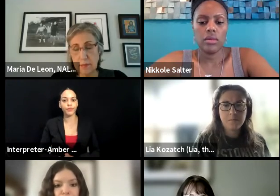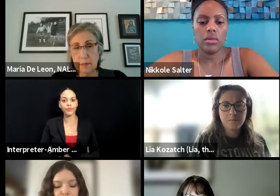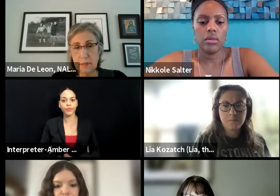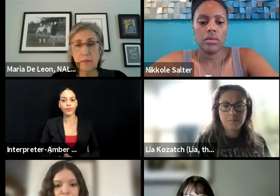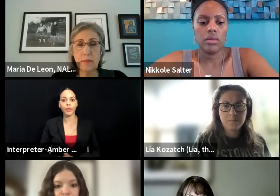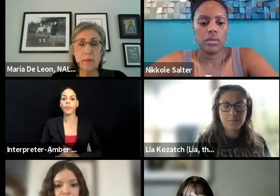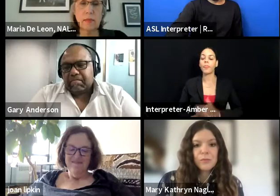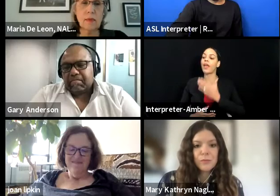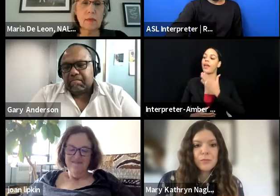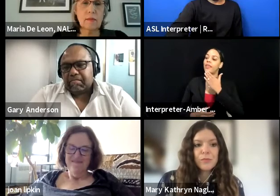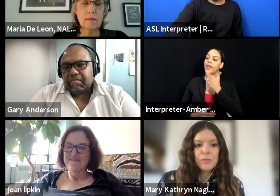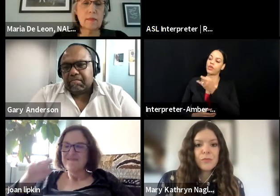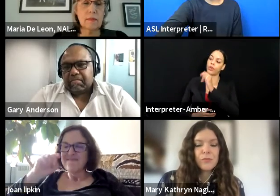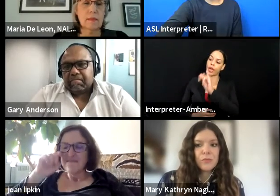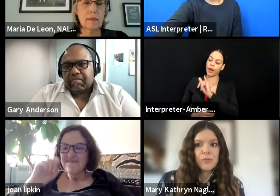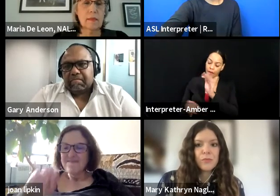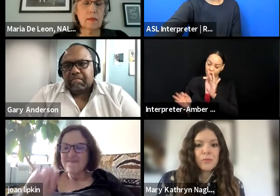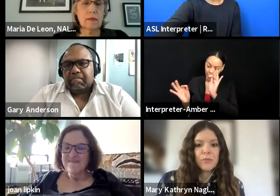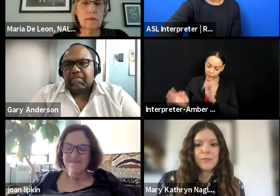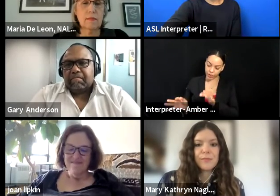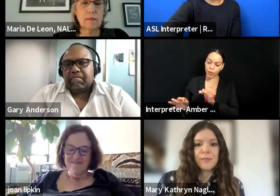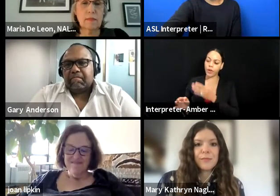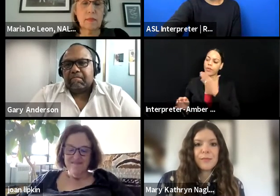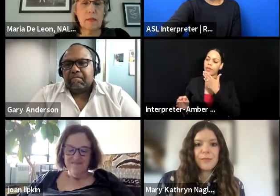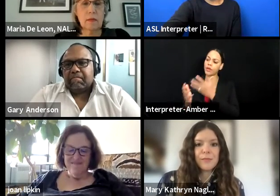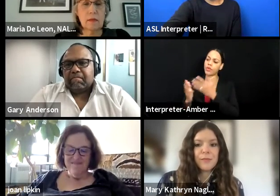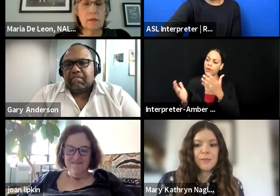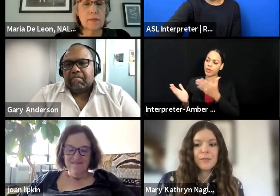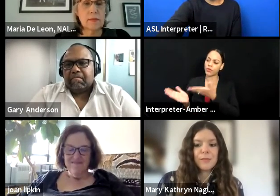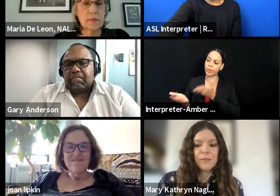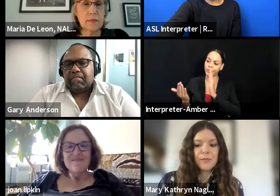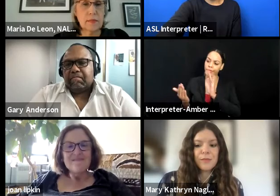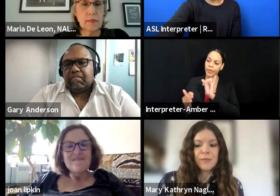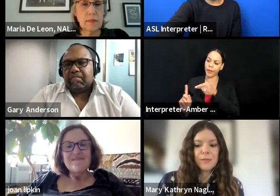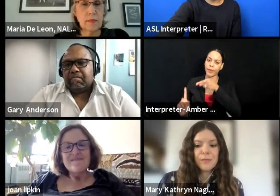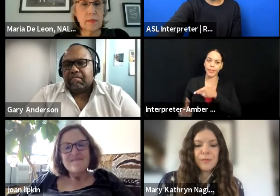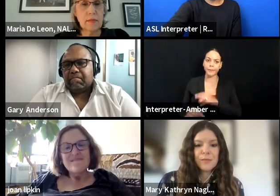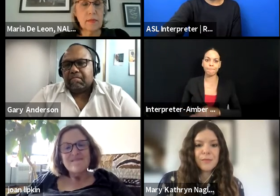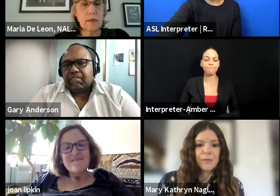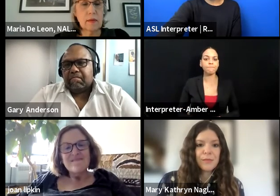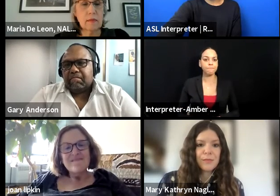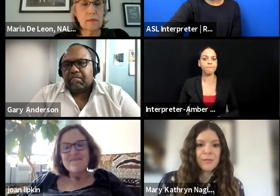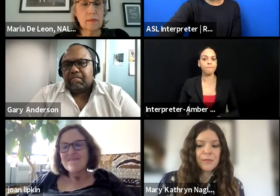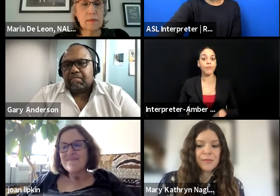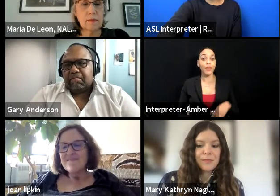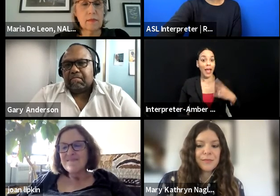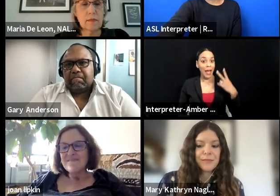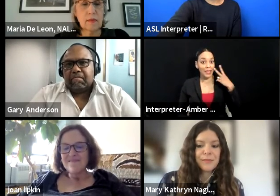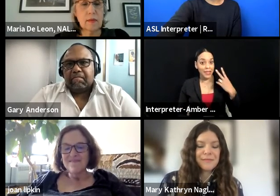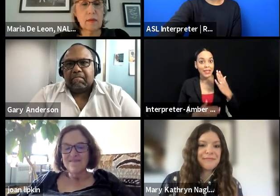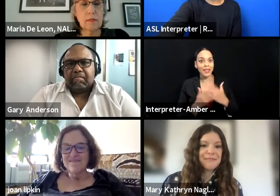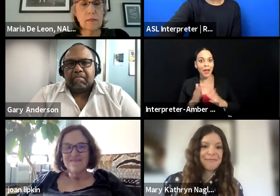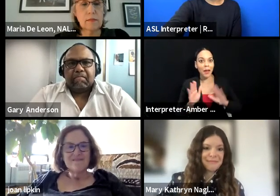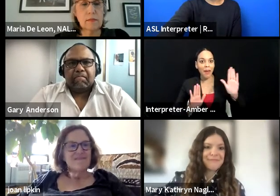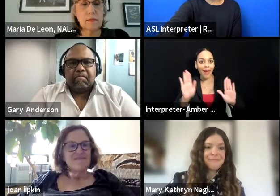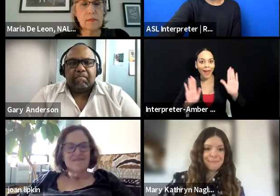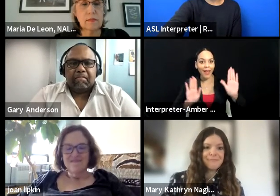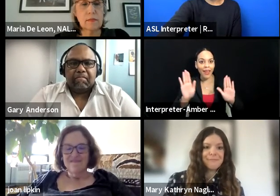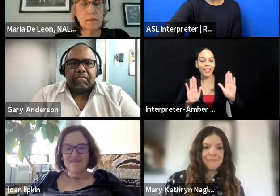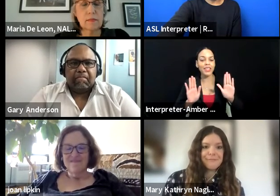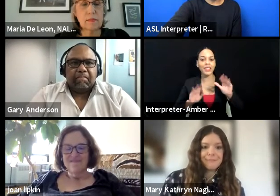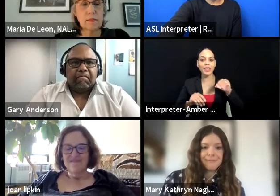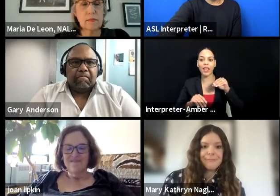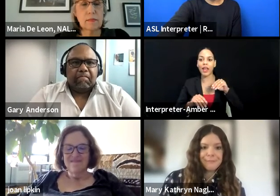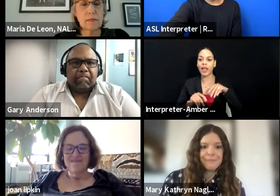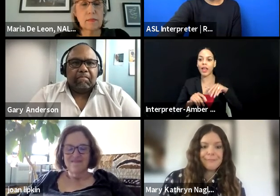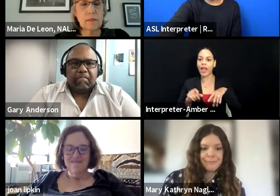Thank you, Gary. Absolutely. And thank you very much for lifting that up. I see that there are some hands raised in the chat.